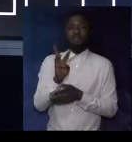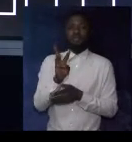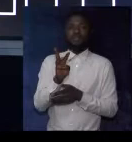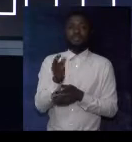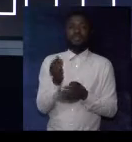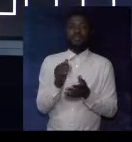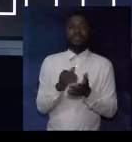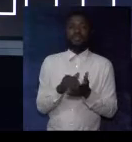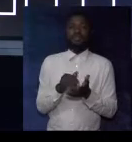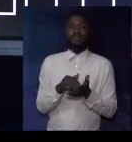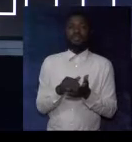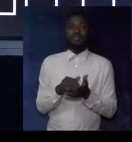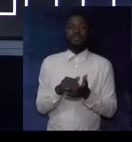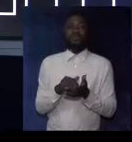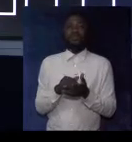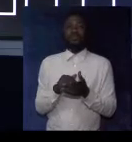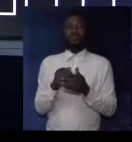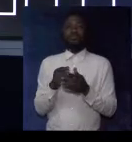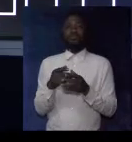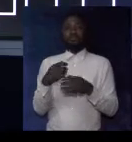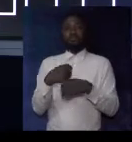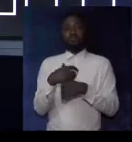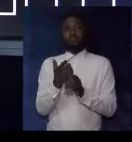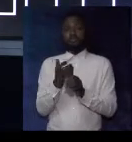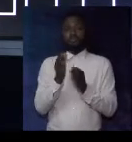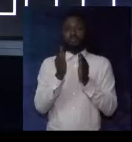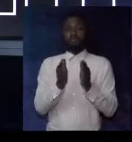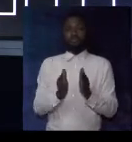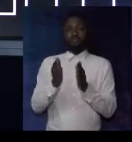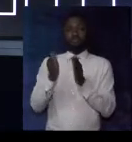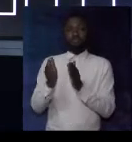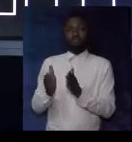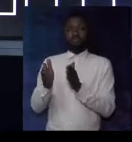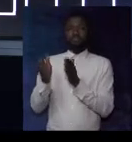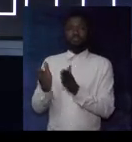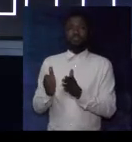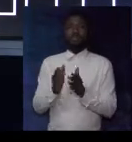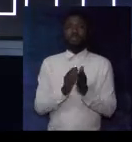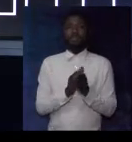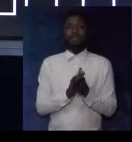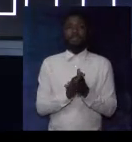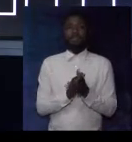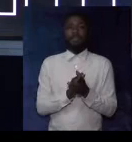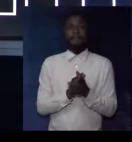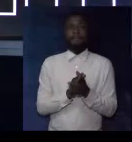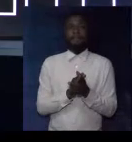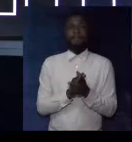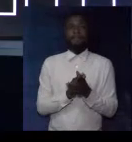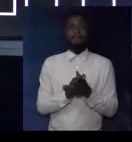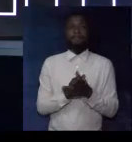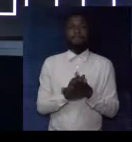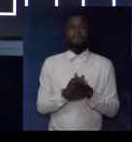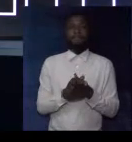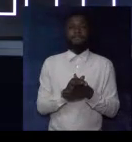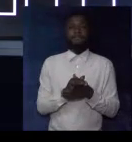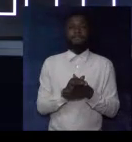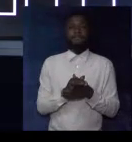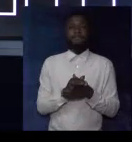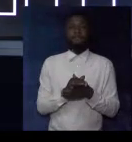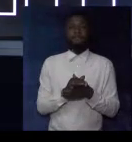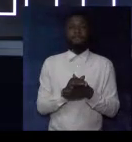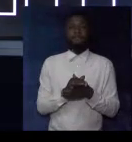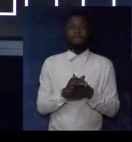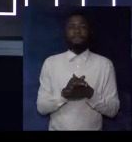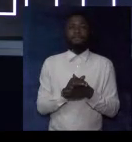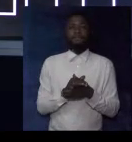6,410,096. So again, we build their houses from billion because billion is the largest place value, and we have to build for million, thousands,